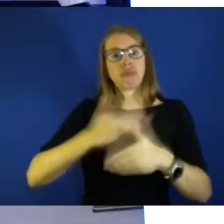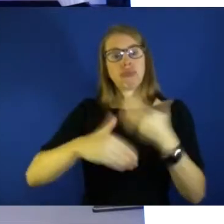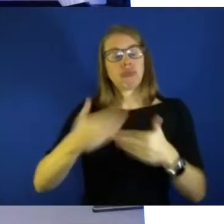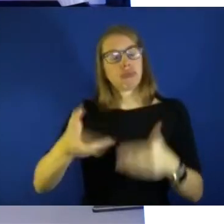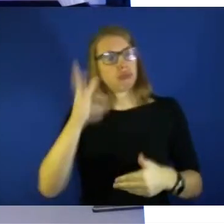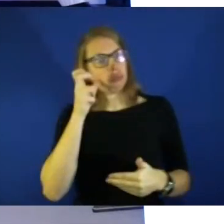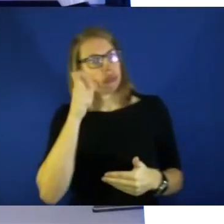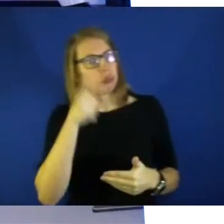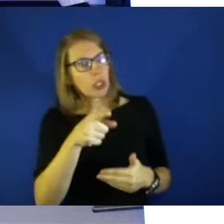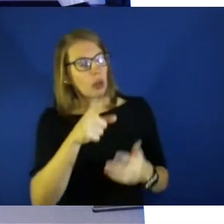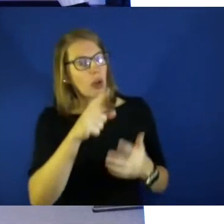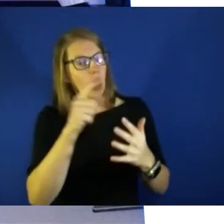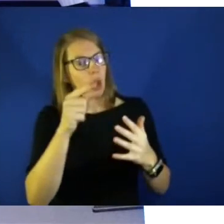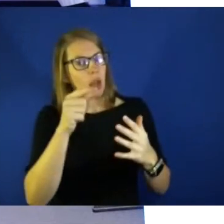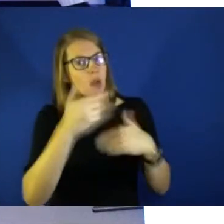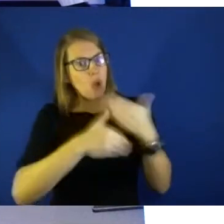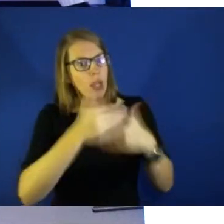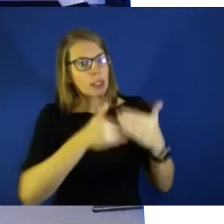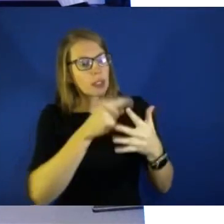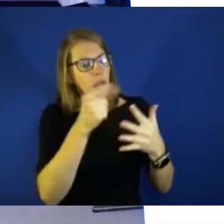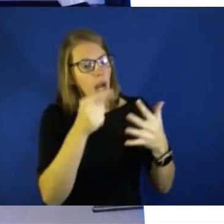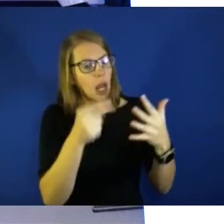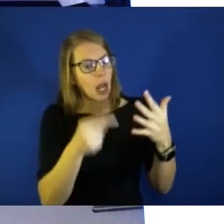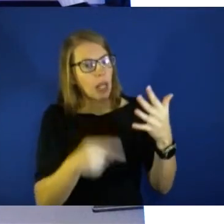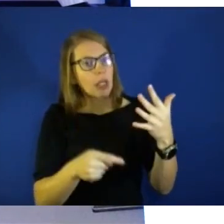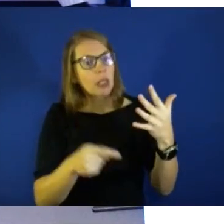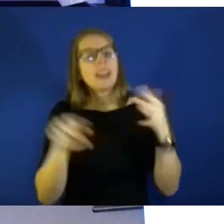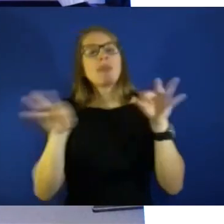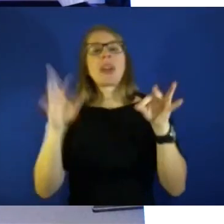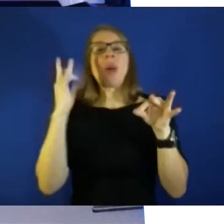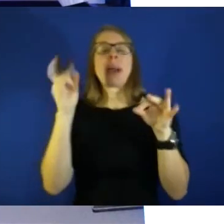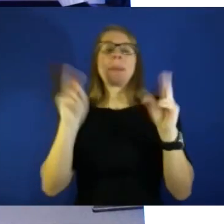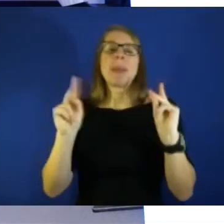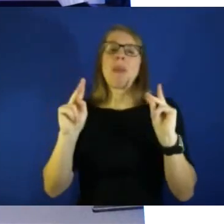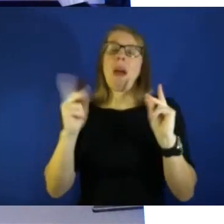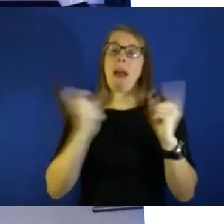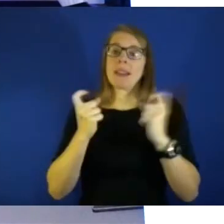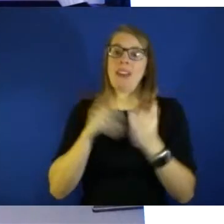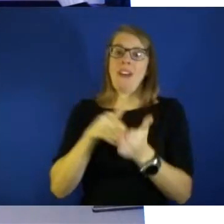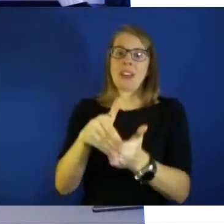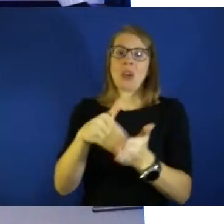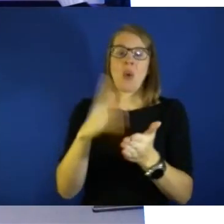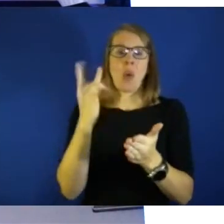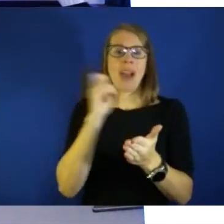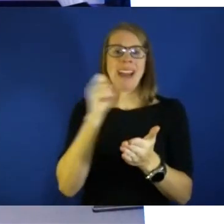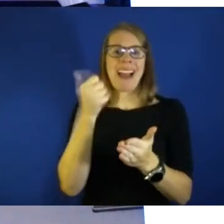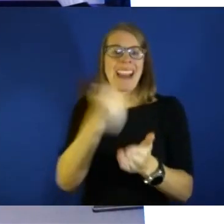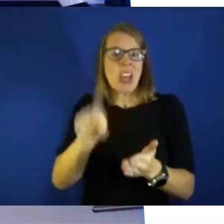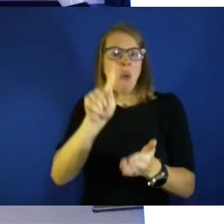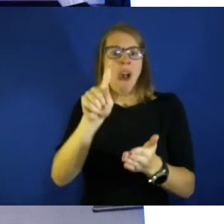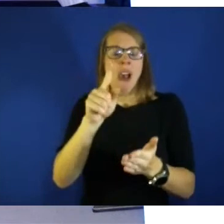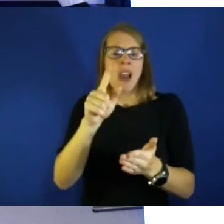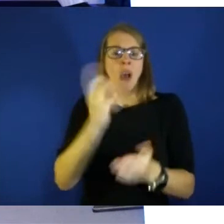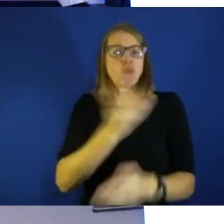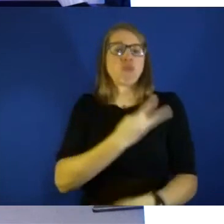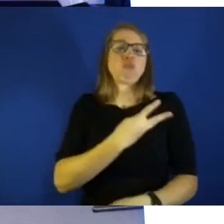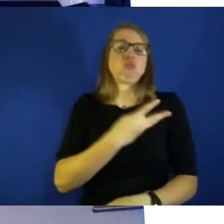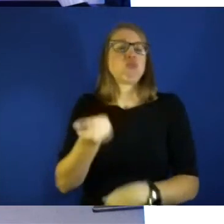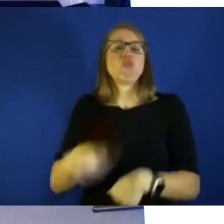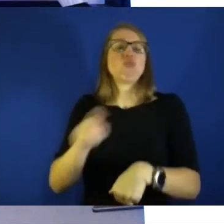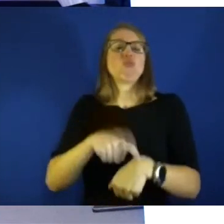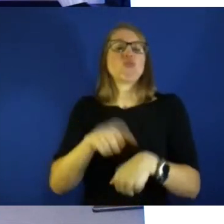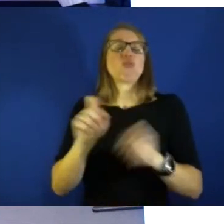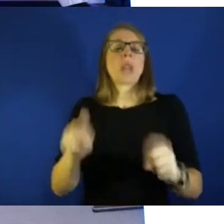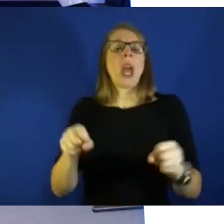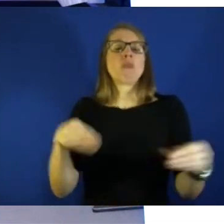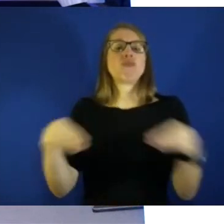the processes that happen, this would explain why people ask quite often, why can't just anyone get it at any time? It isn't that easy. It